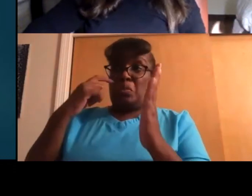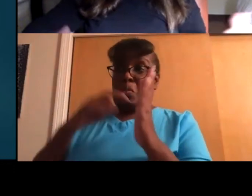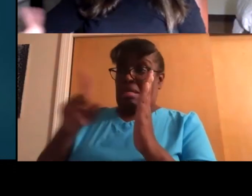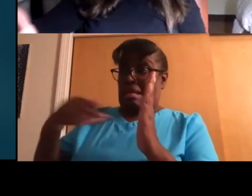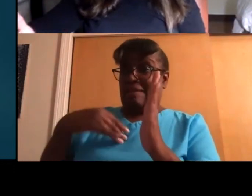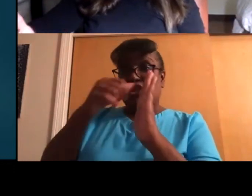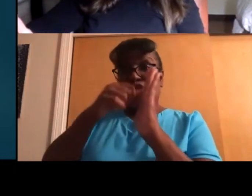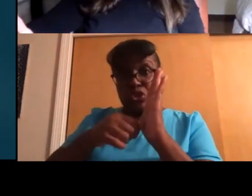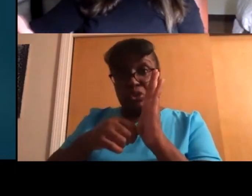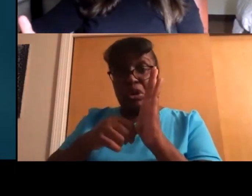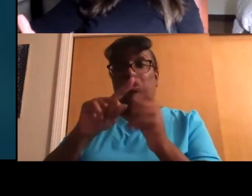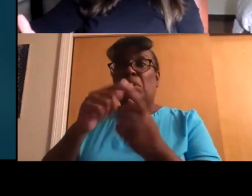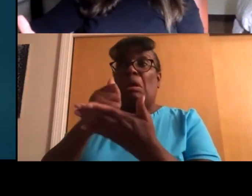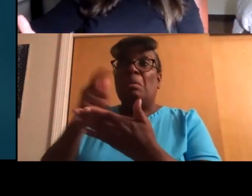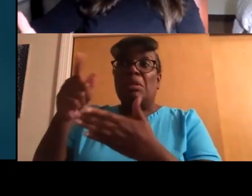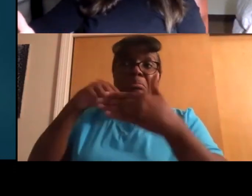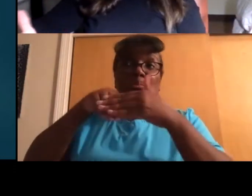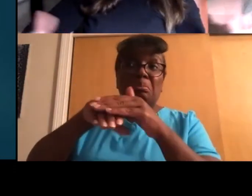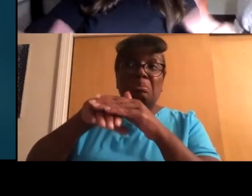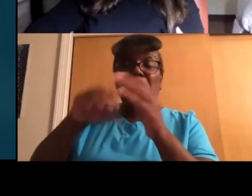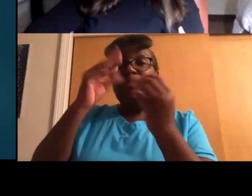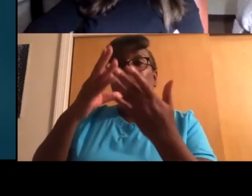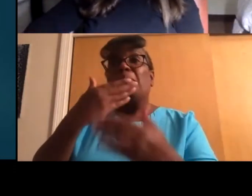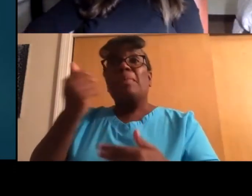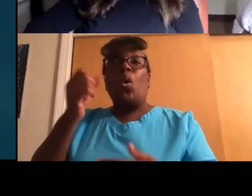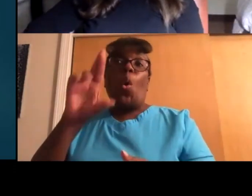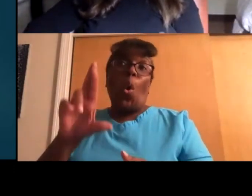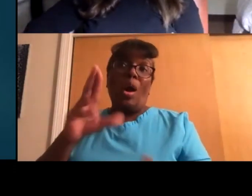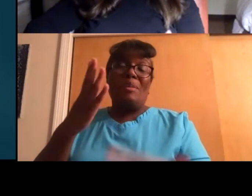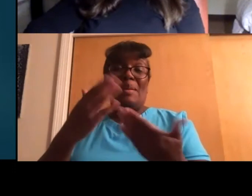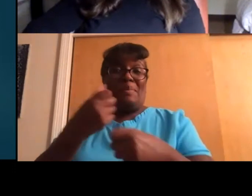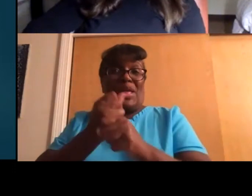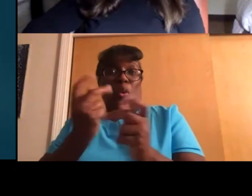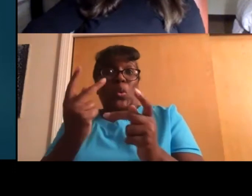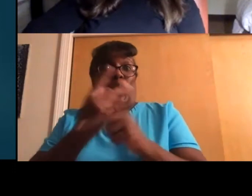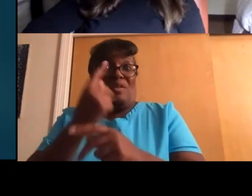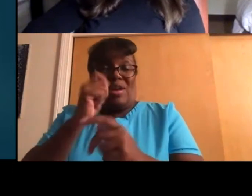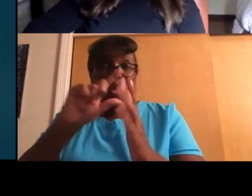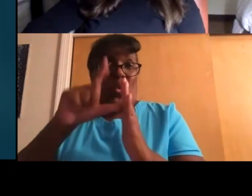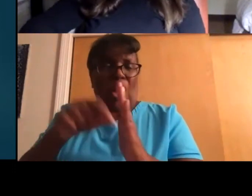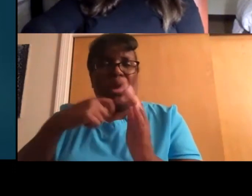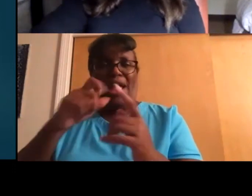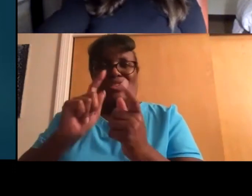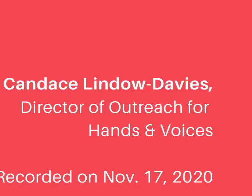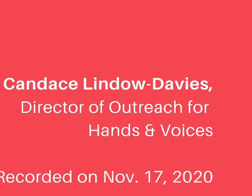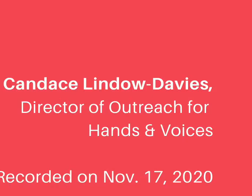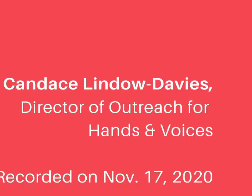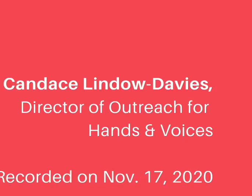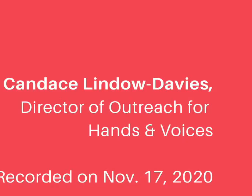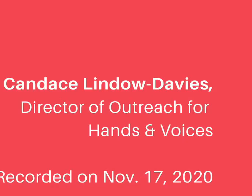them access information better, or it may make things a little worse for a little while. So we need to be able to adapt accordingly.